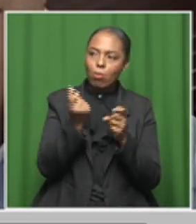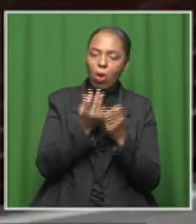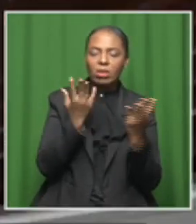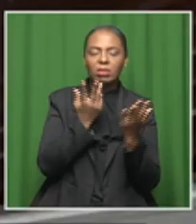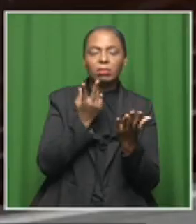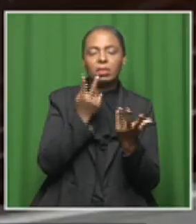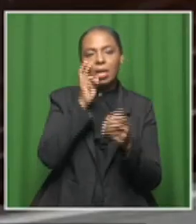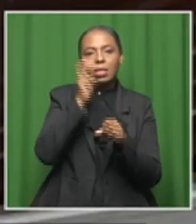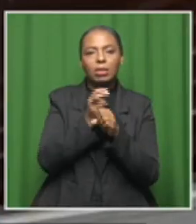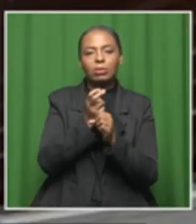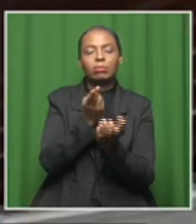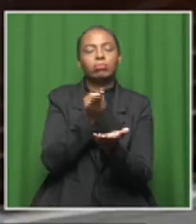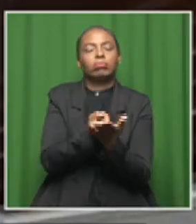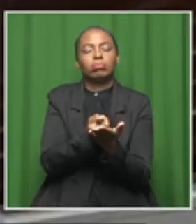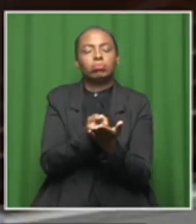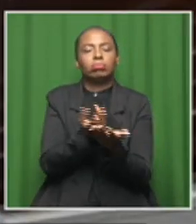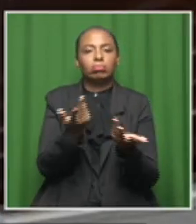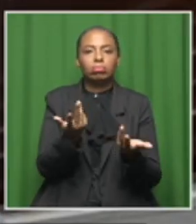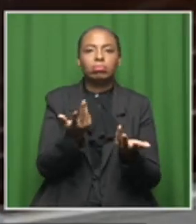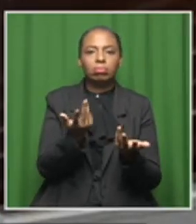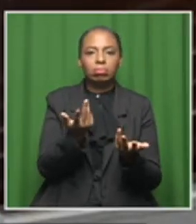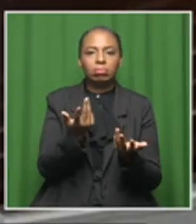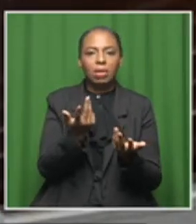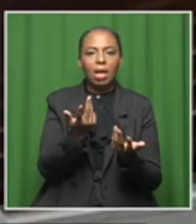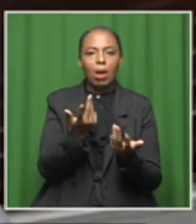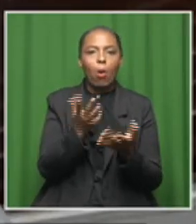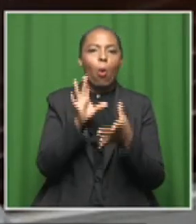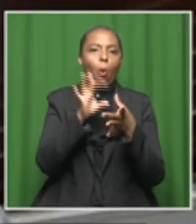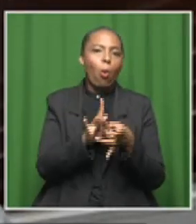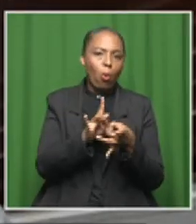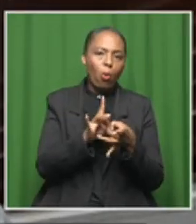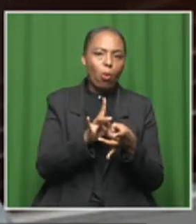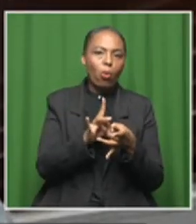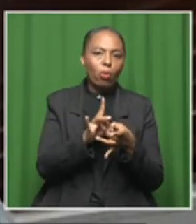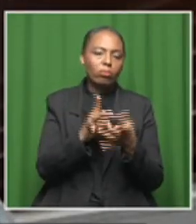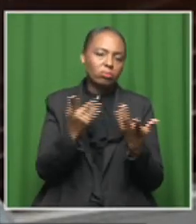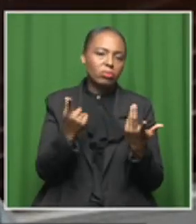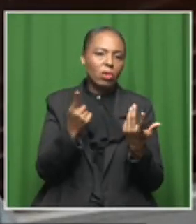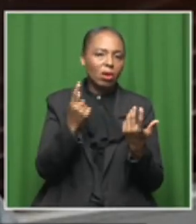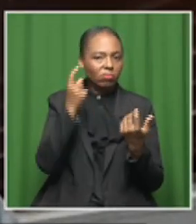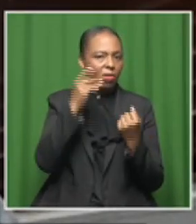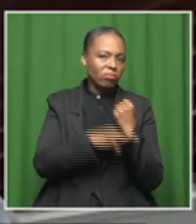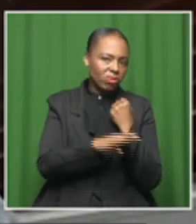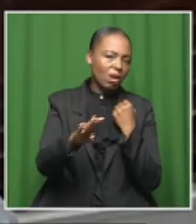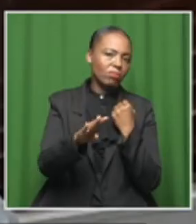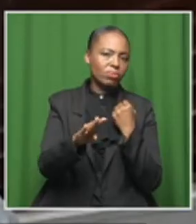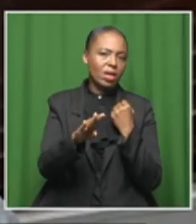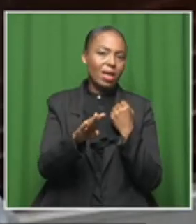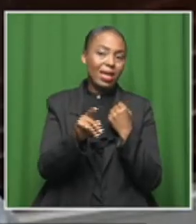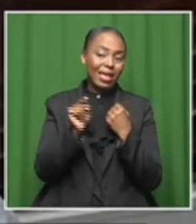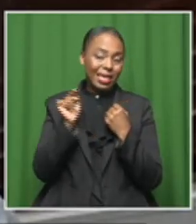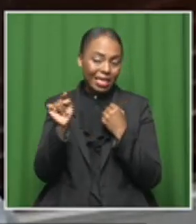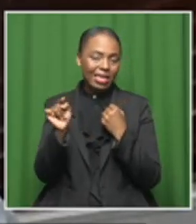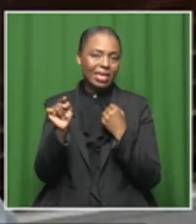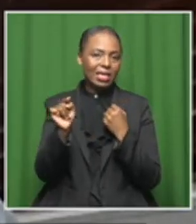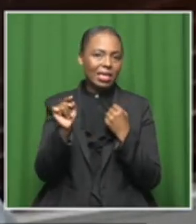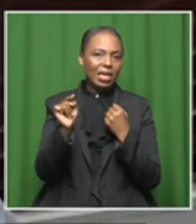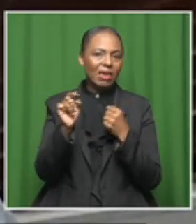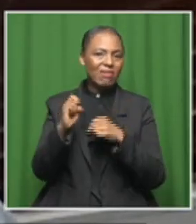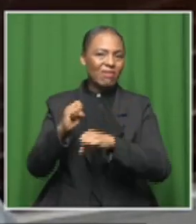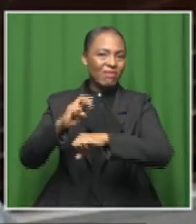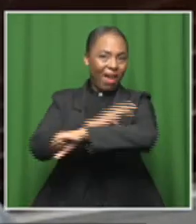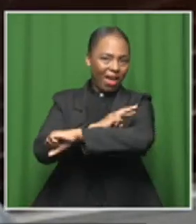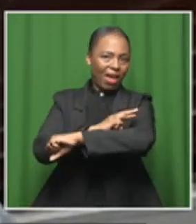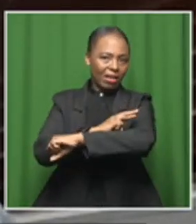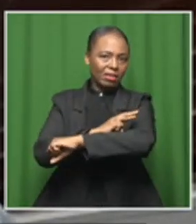two or stay in bed. So it's influenza is with the influenza virus is a